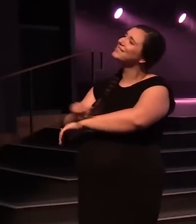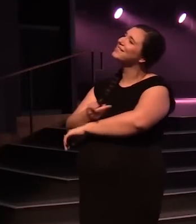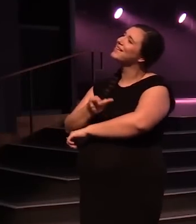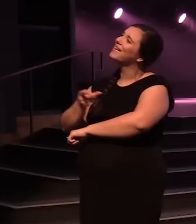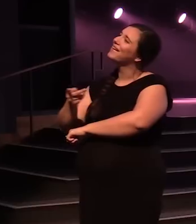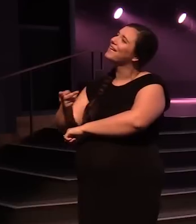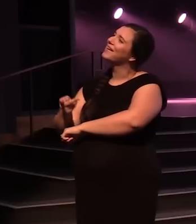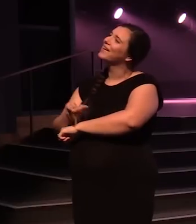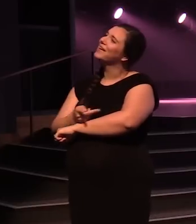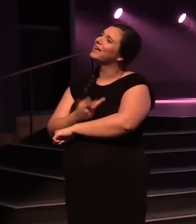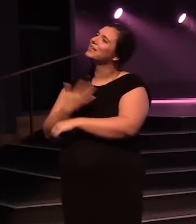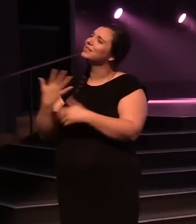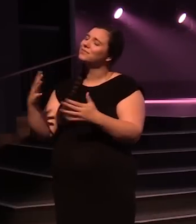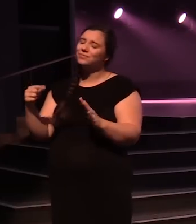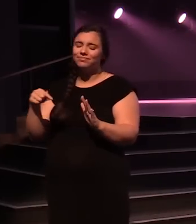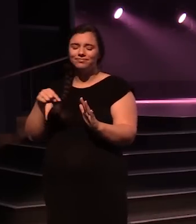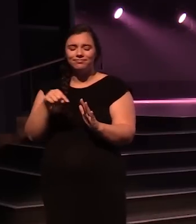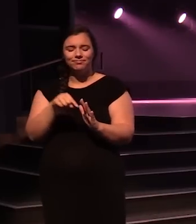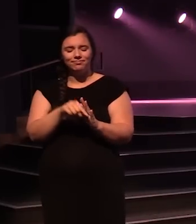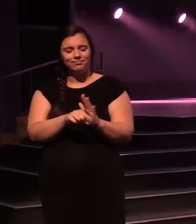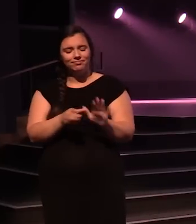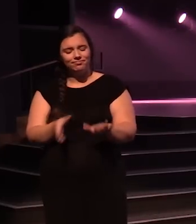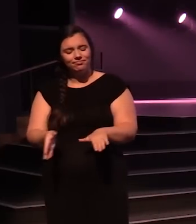Lamb who was slain.